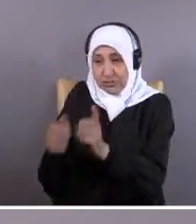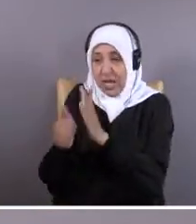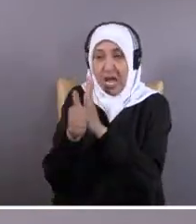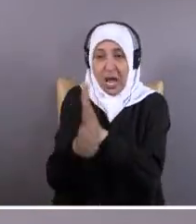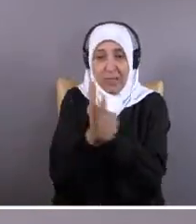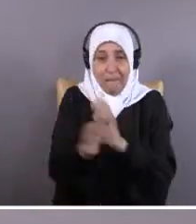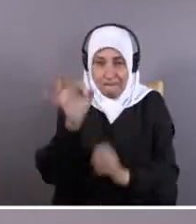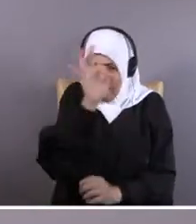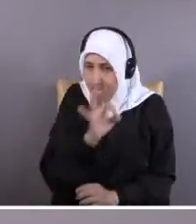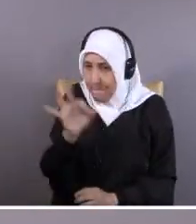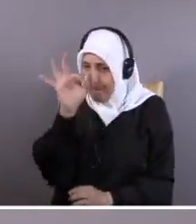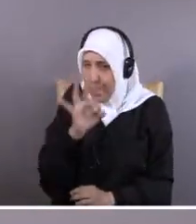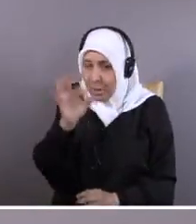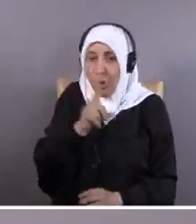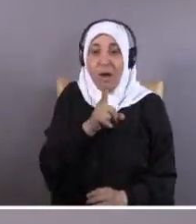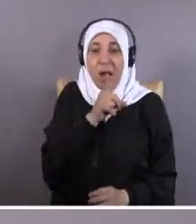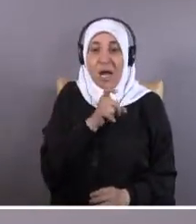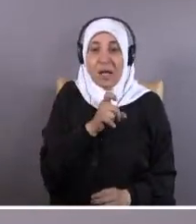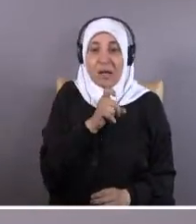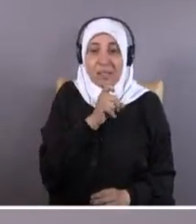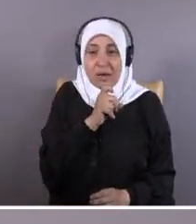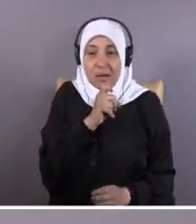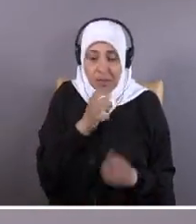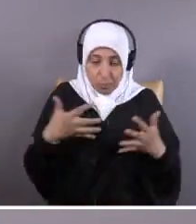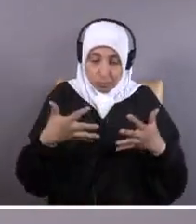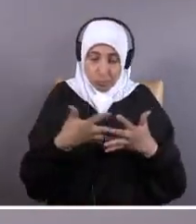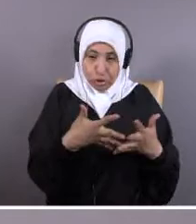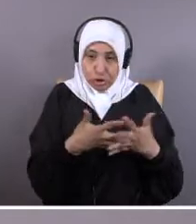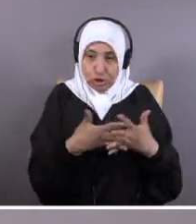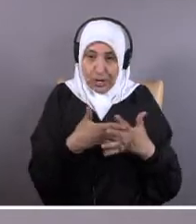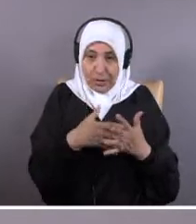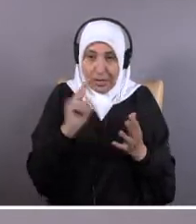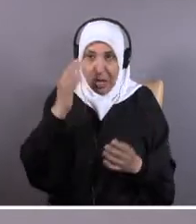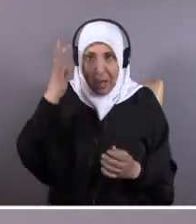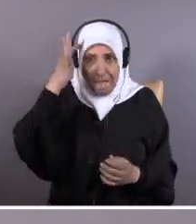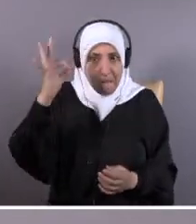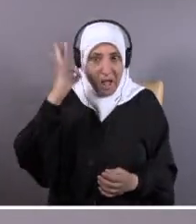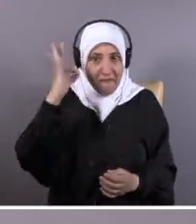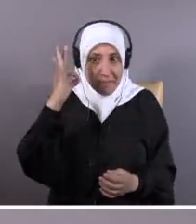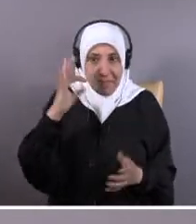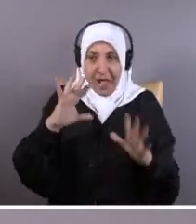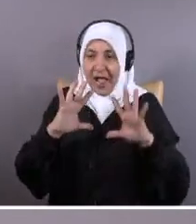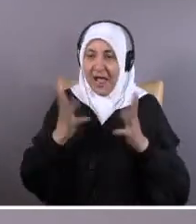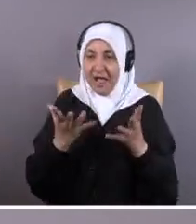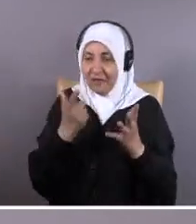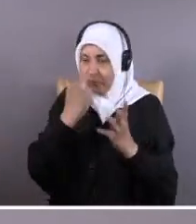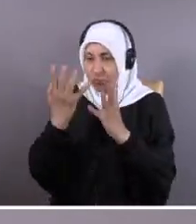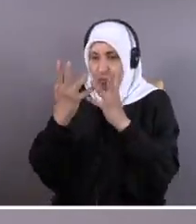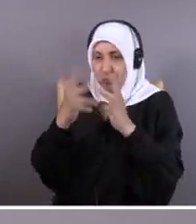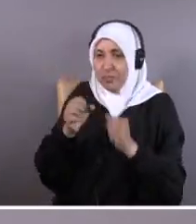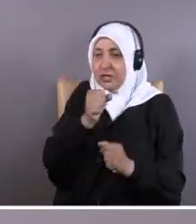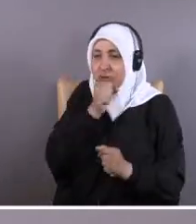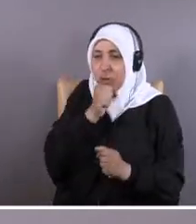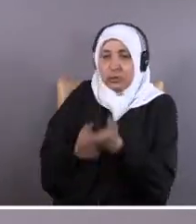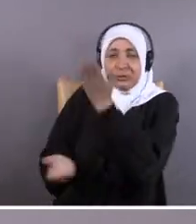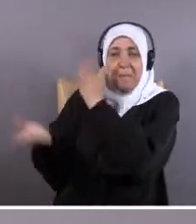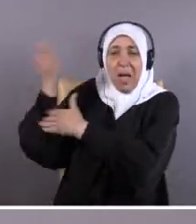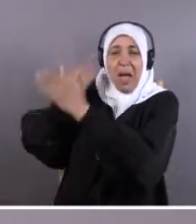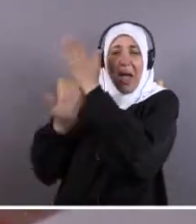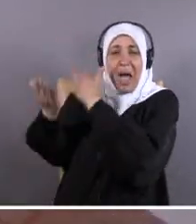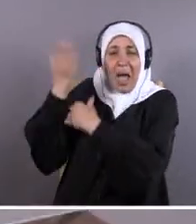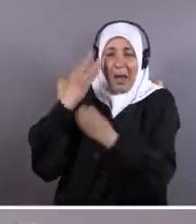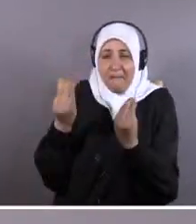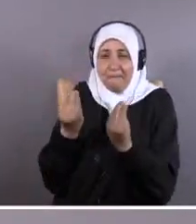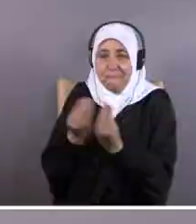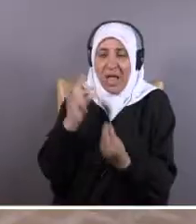their experience and wisdom on how their ancestors adapted to the extreme arid and hot nature of